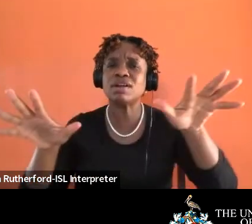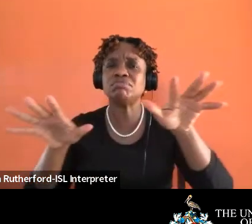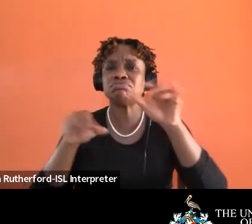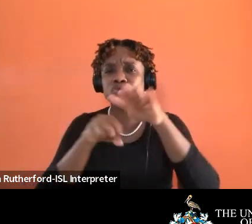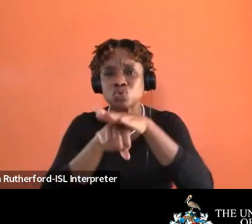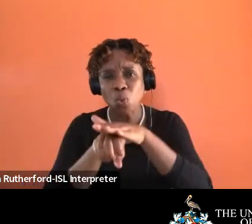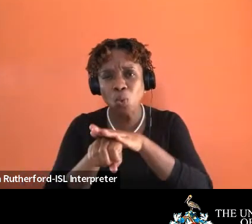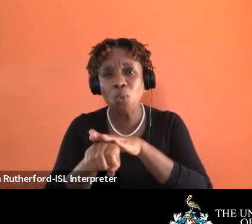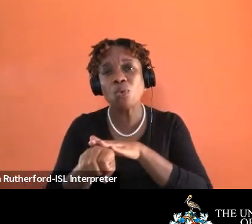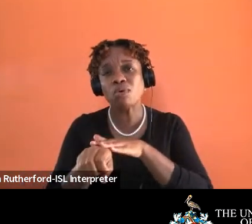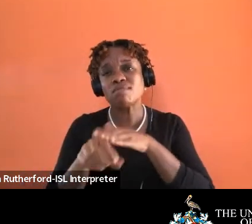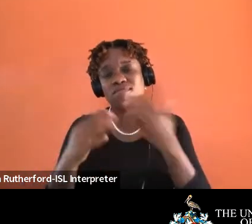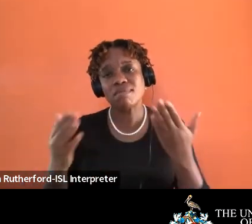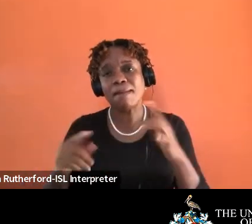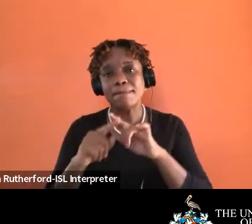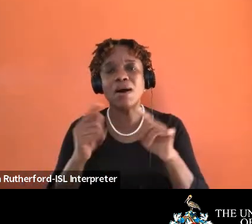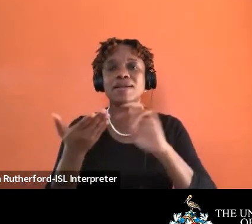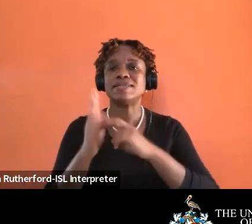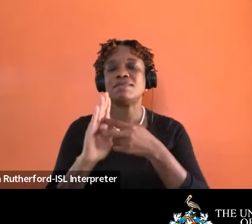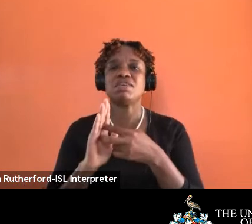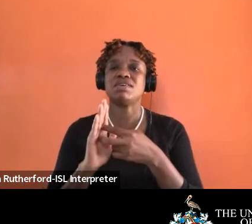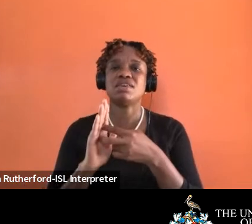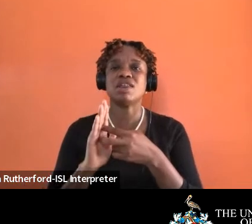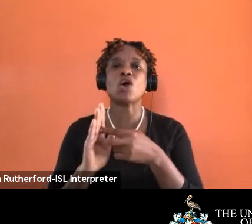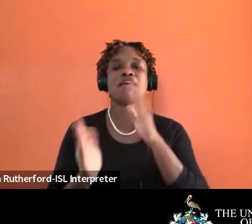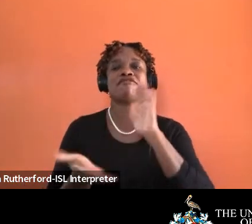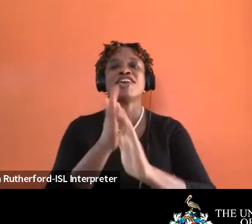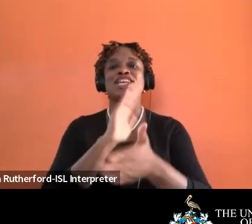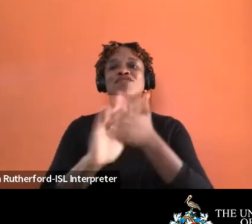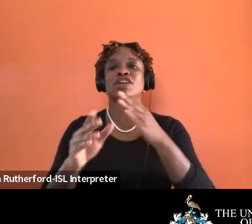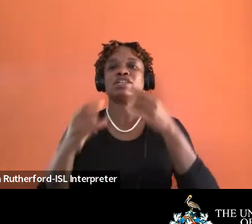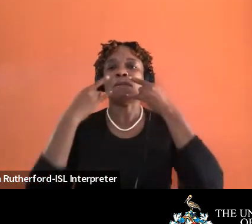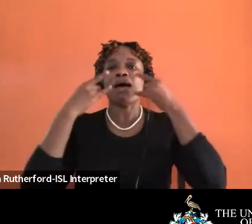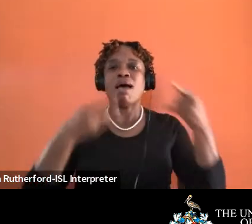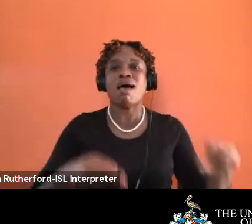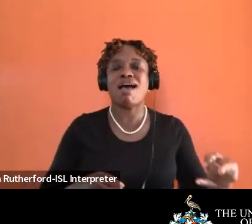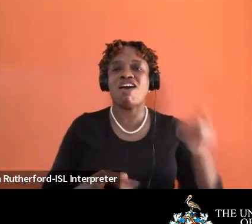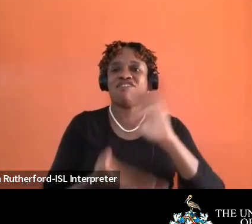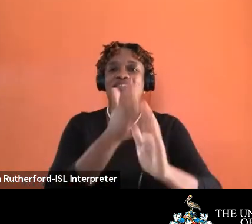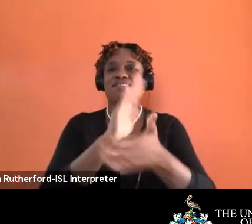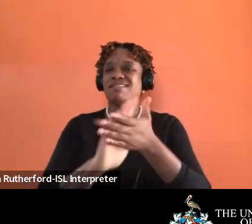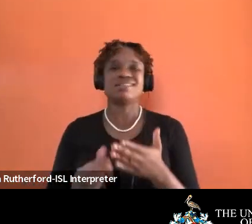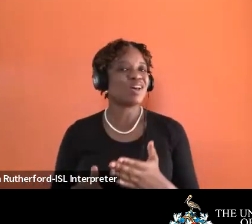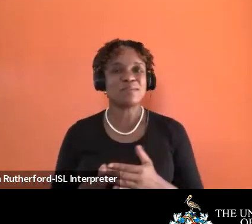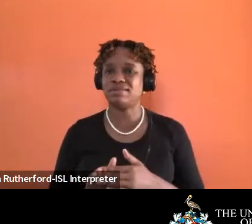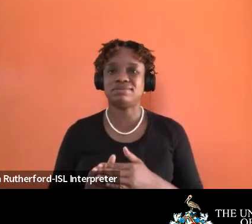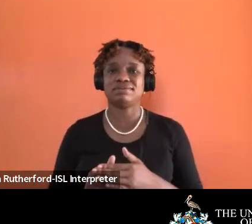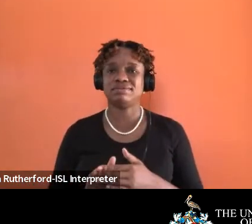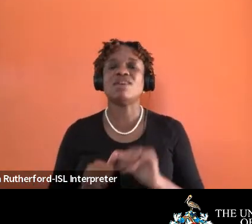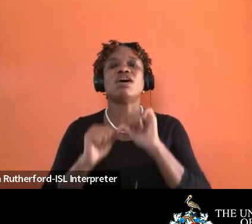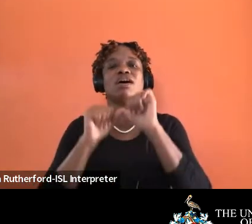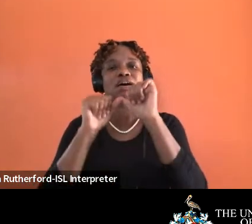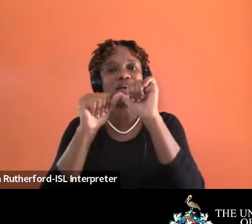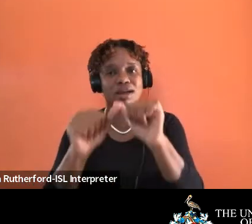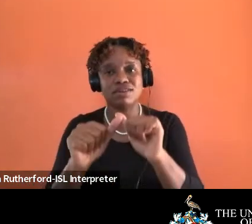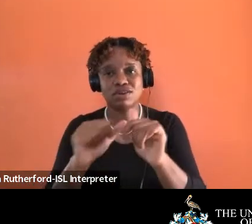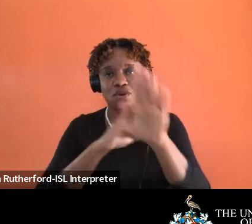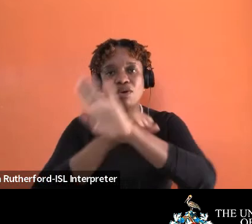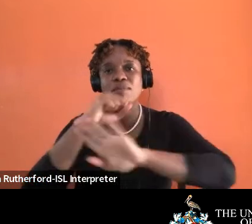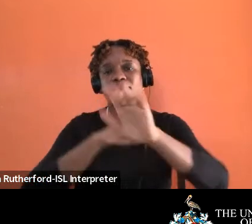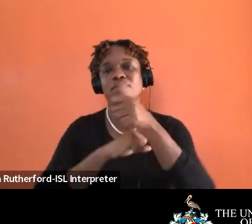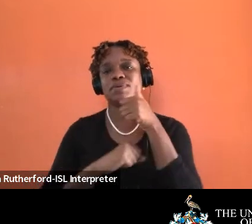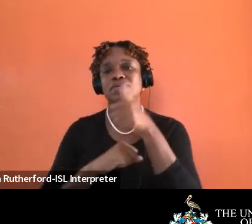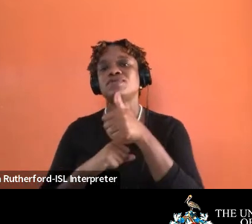it doesn't mean that we're to totally drop our guard. All right, so now we move to our final